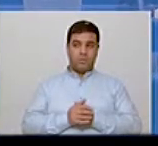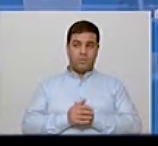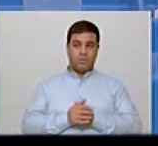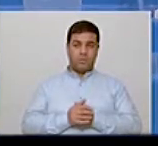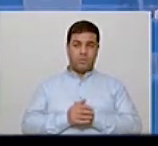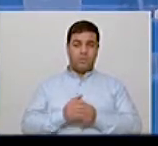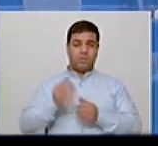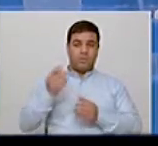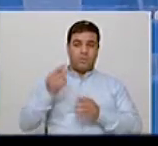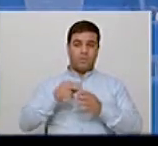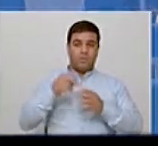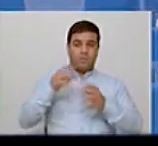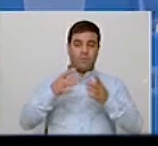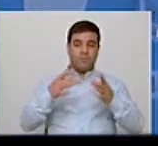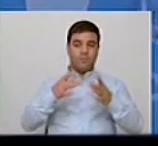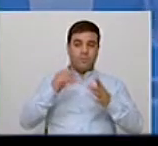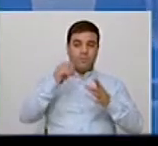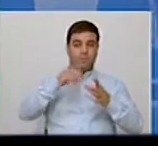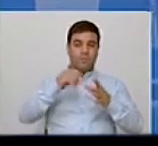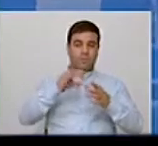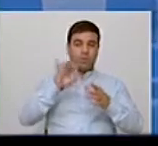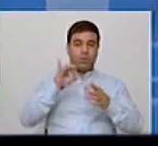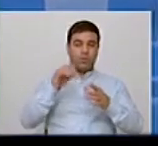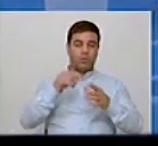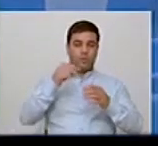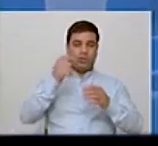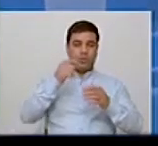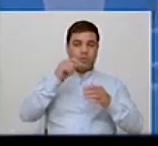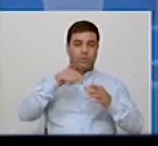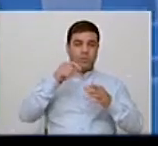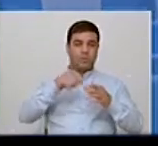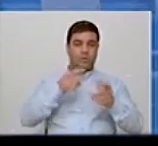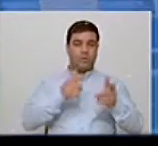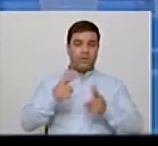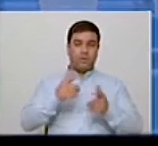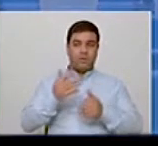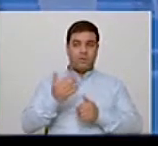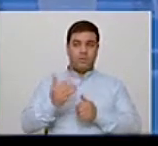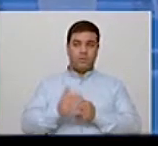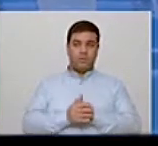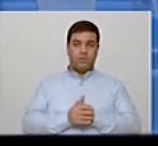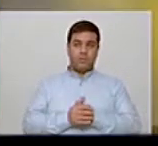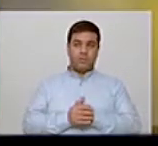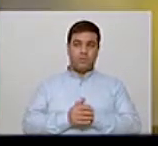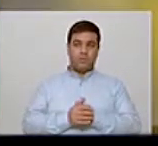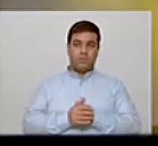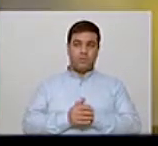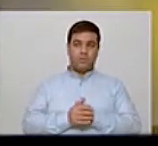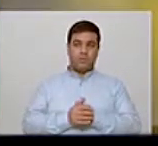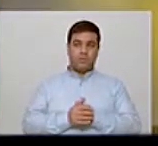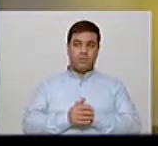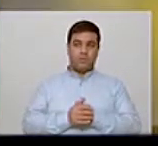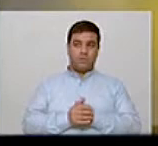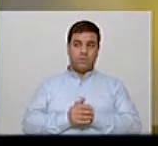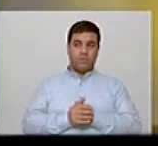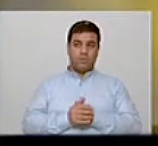petri idishimizga yod eritmasini tayyorlab olamiz.